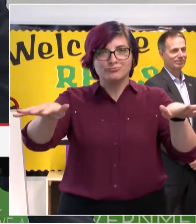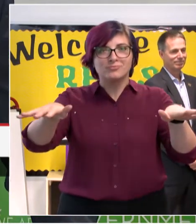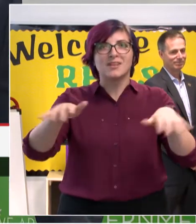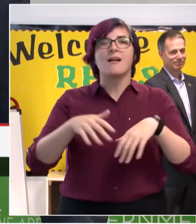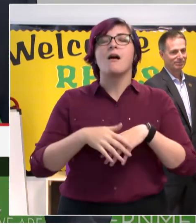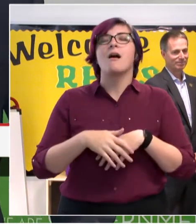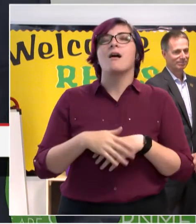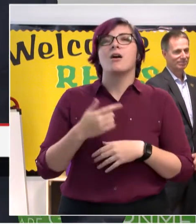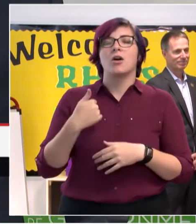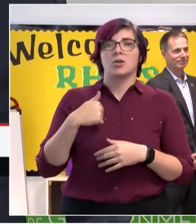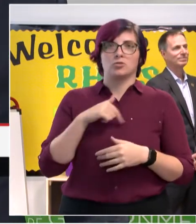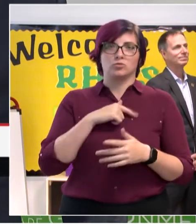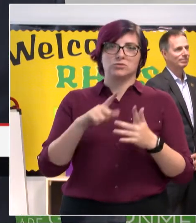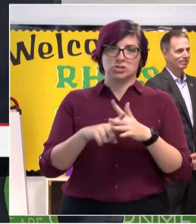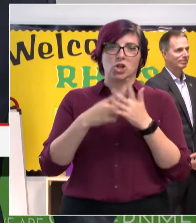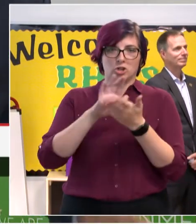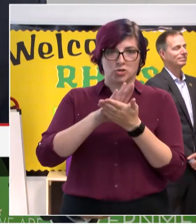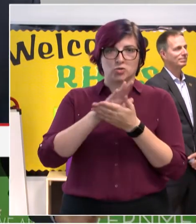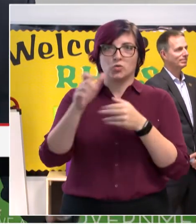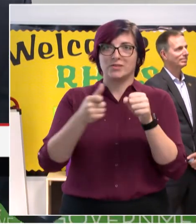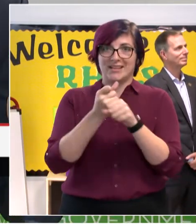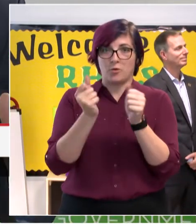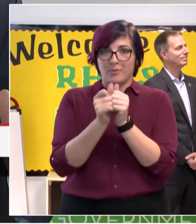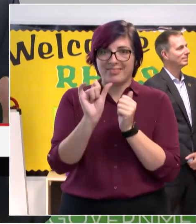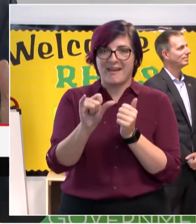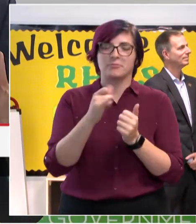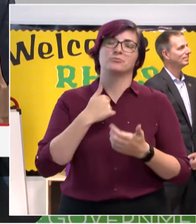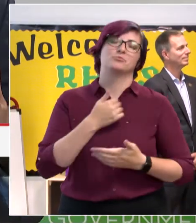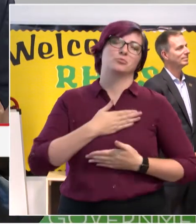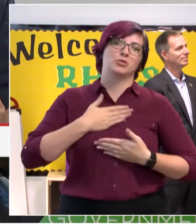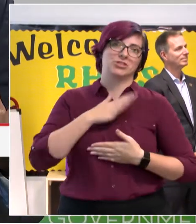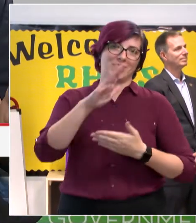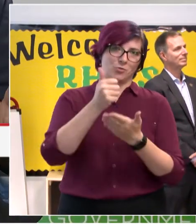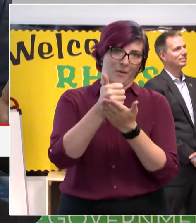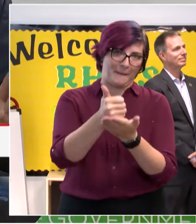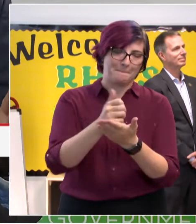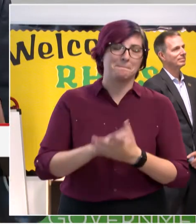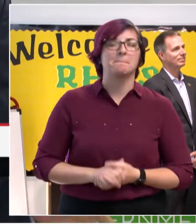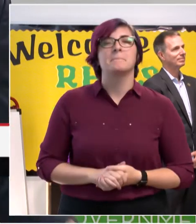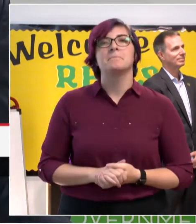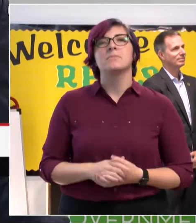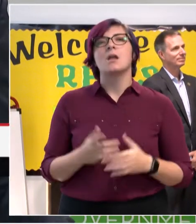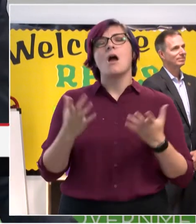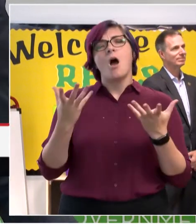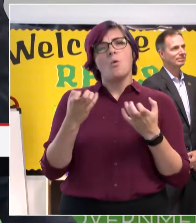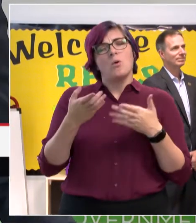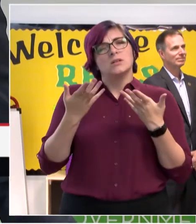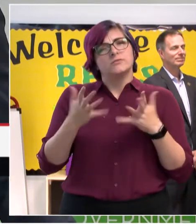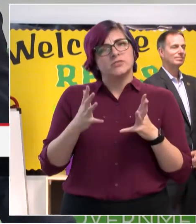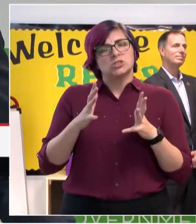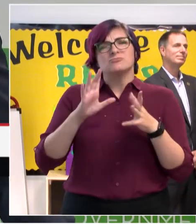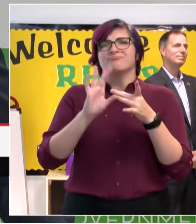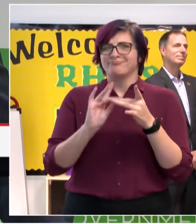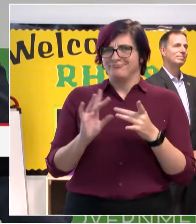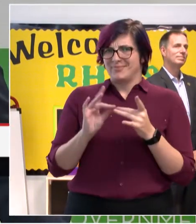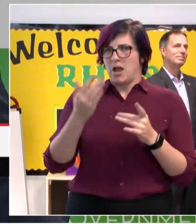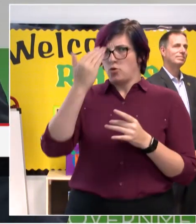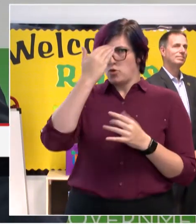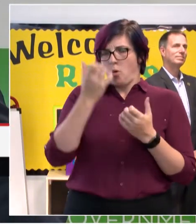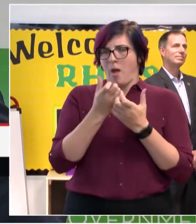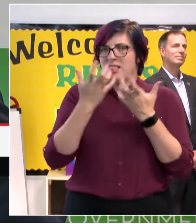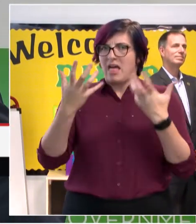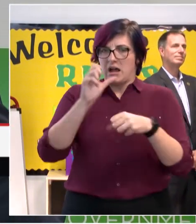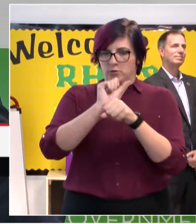year, we greatly appreciate it. I want to close on this note that we know that we have much work to do with our students